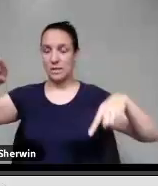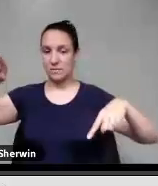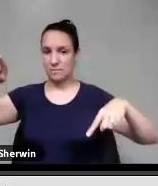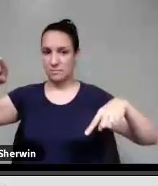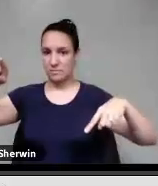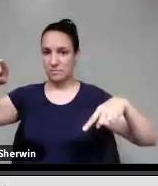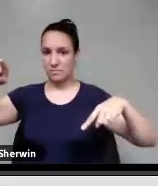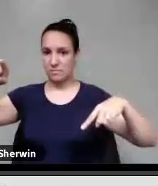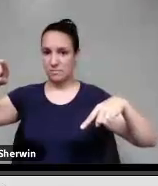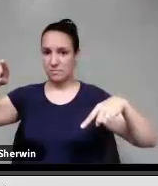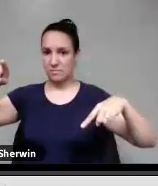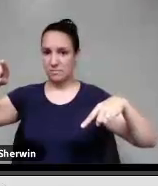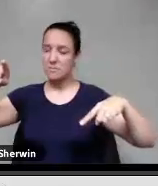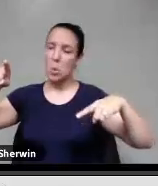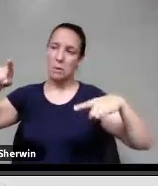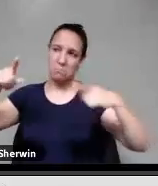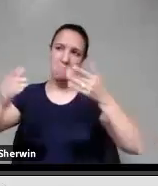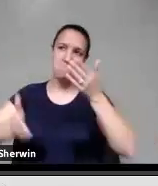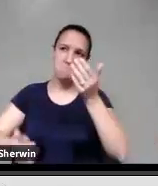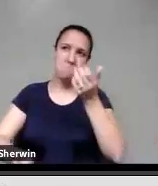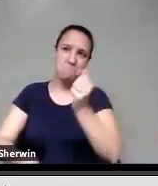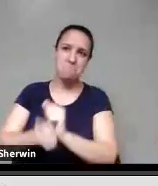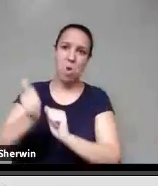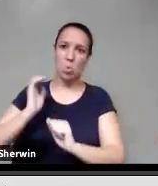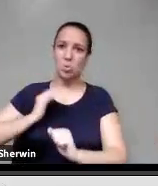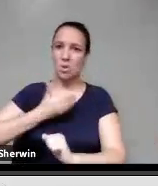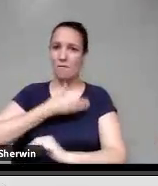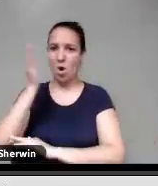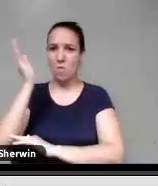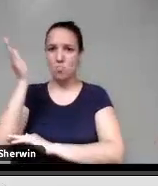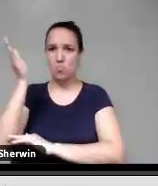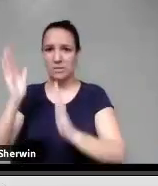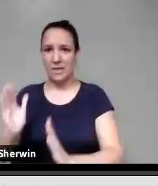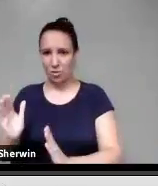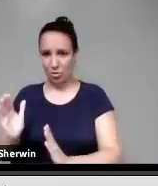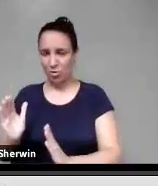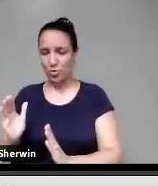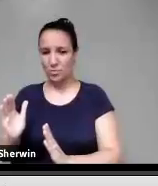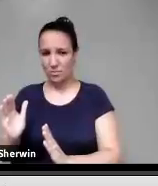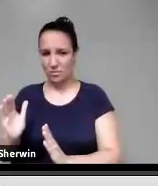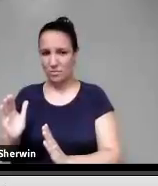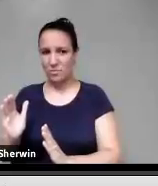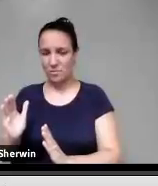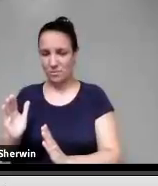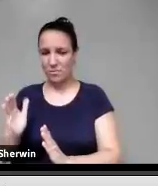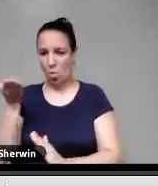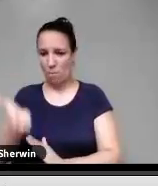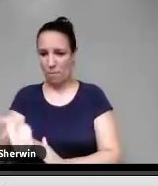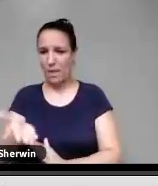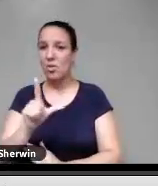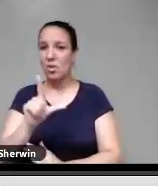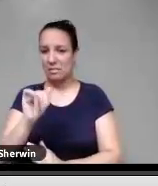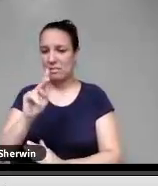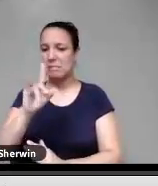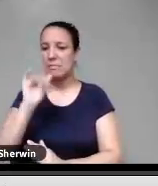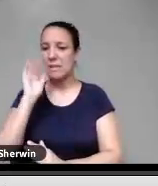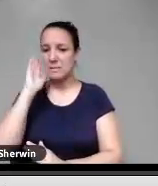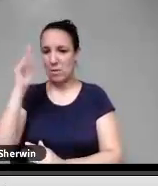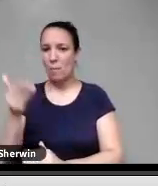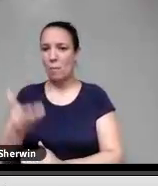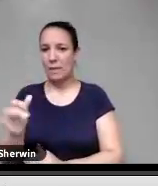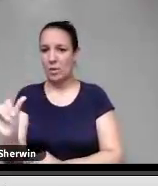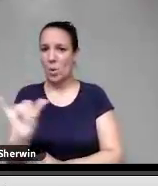all our presenters for Diversity Discovery Institute webinars, and Linda will be there. So come out and